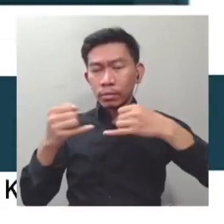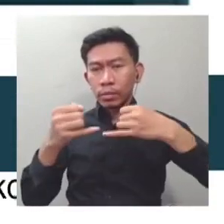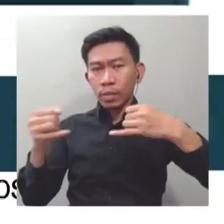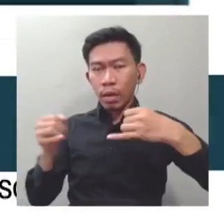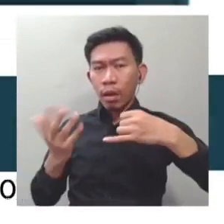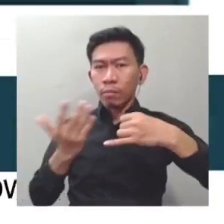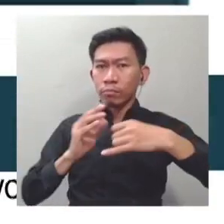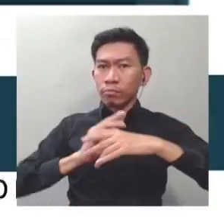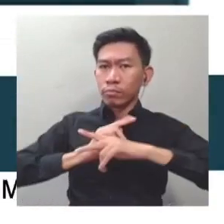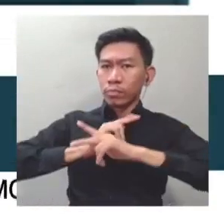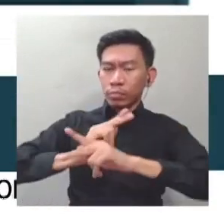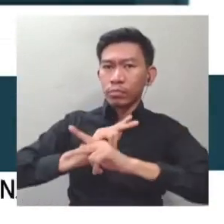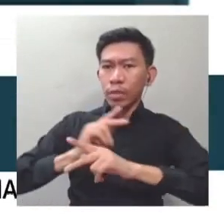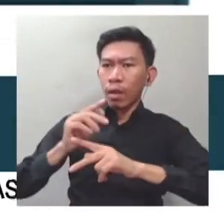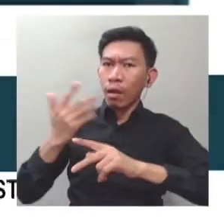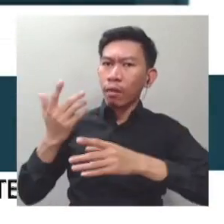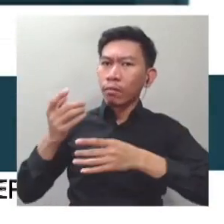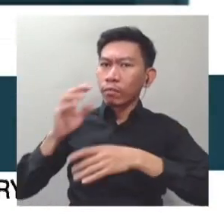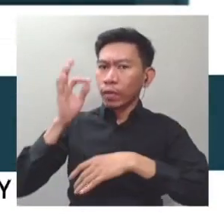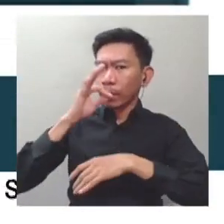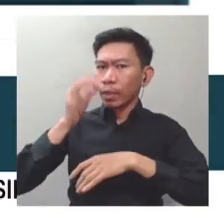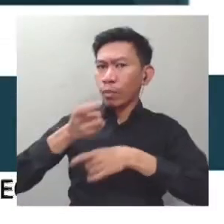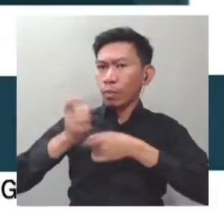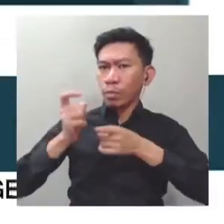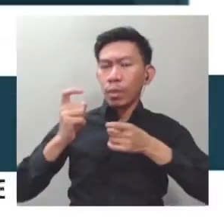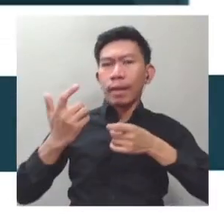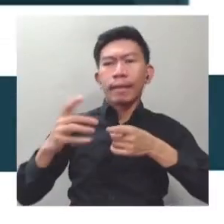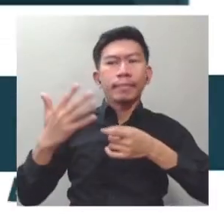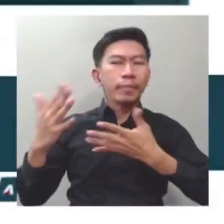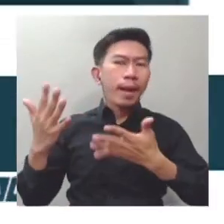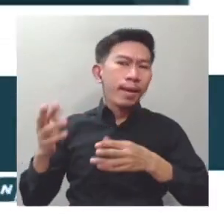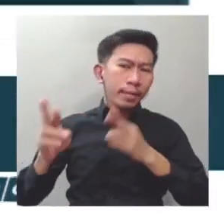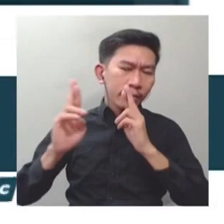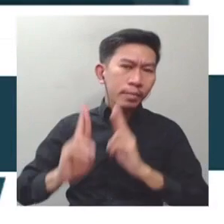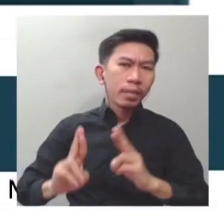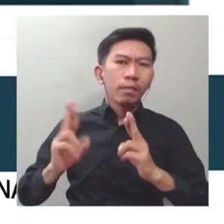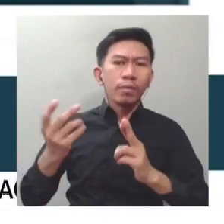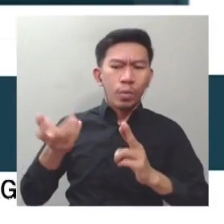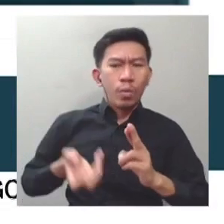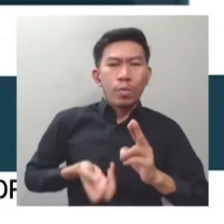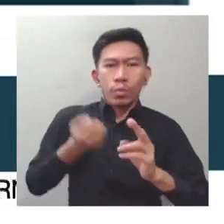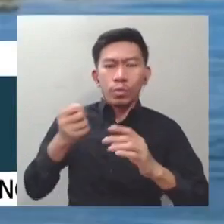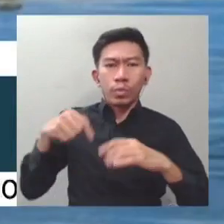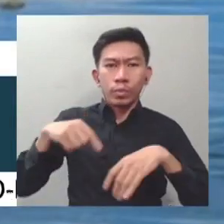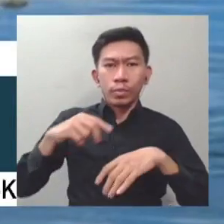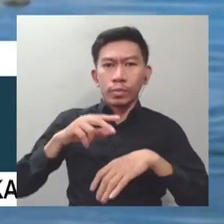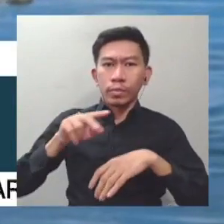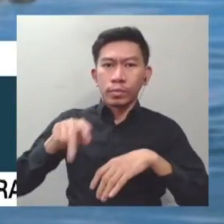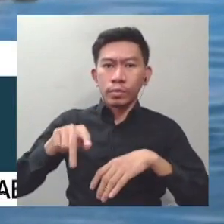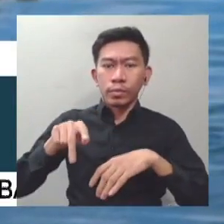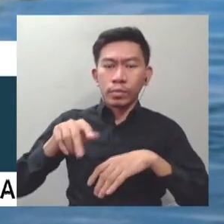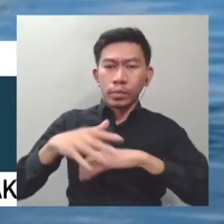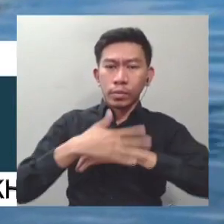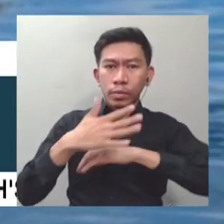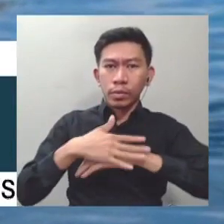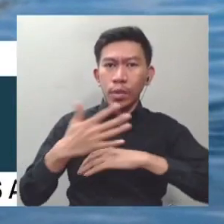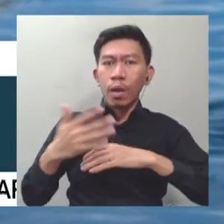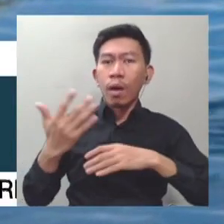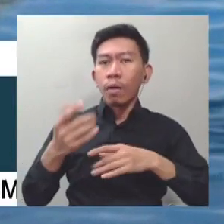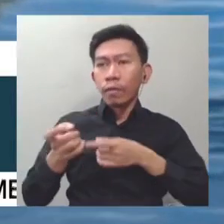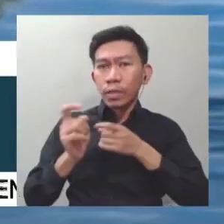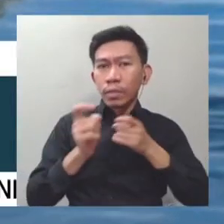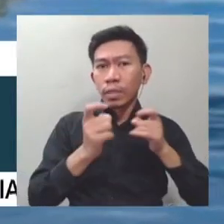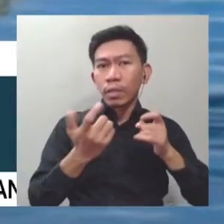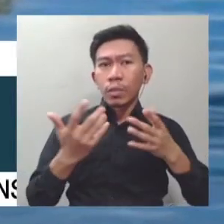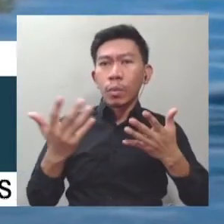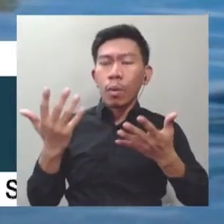fishermen, is really disrespecting already our sovereignty and depriving our fishermen of livelihood. We cannot do it alone, but if we